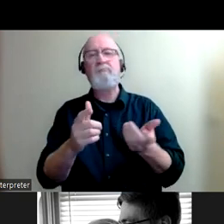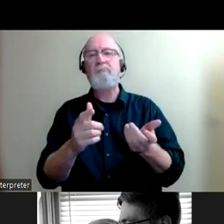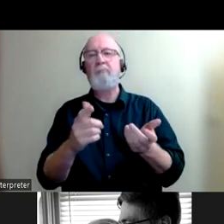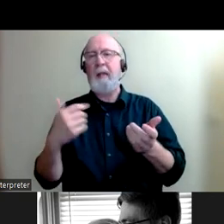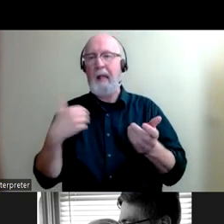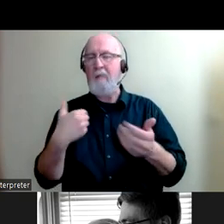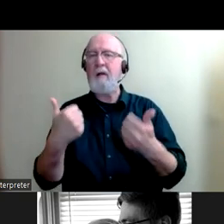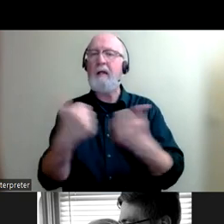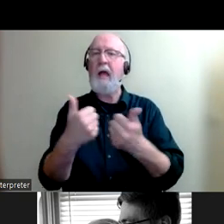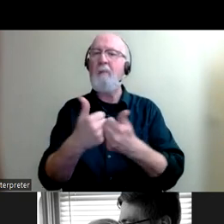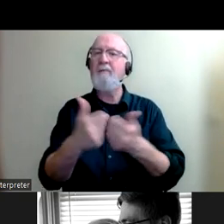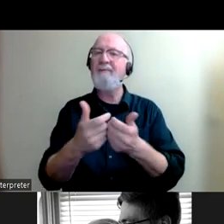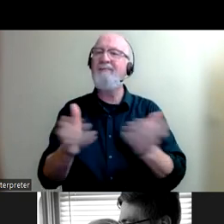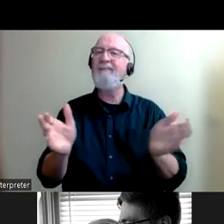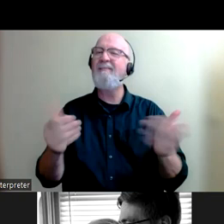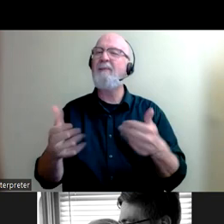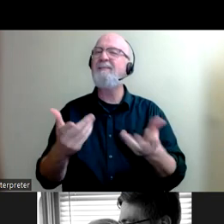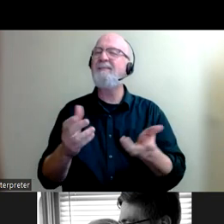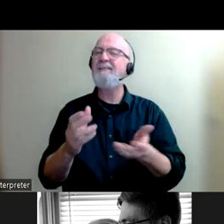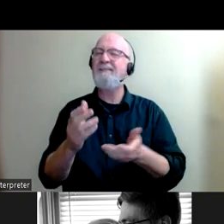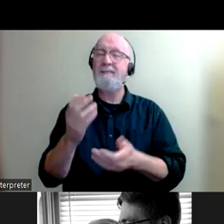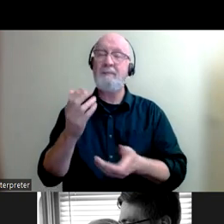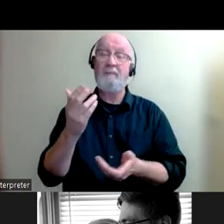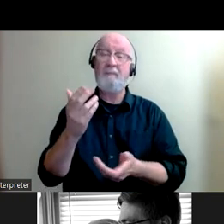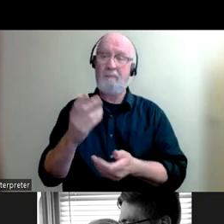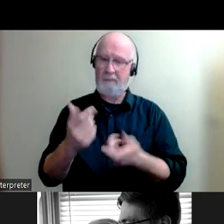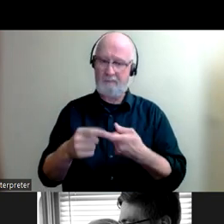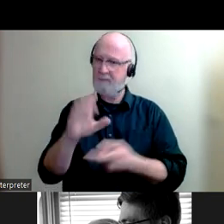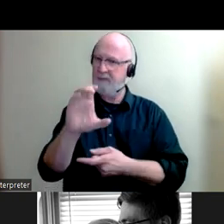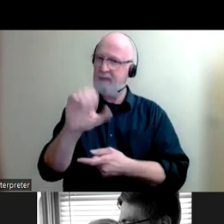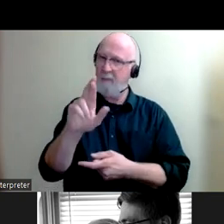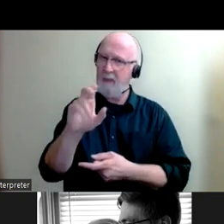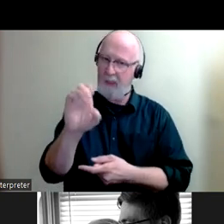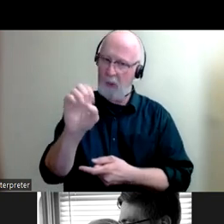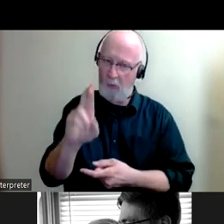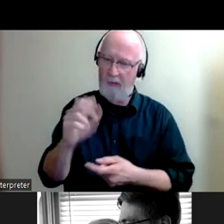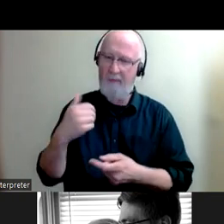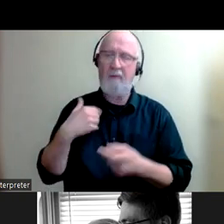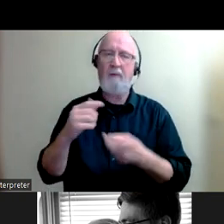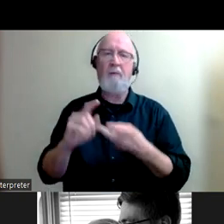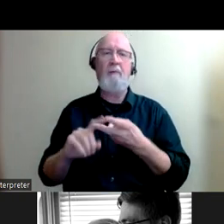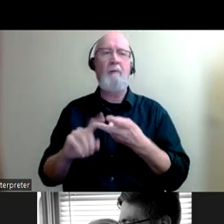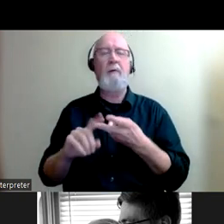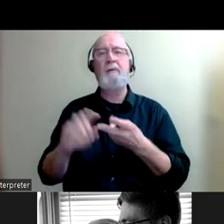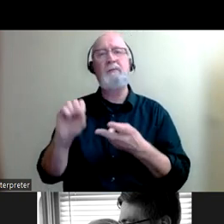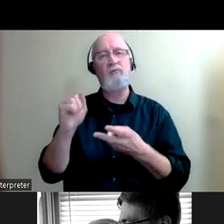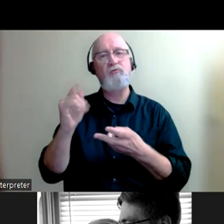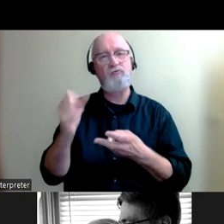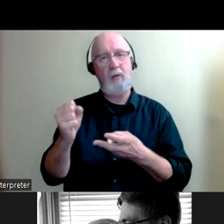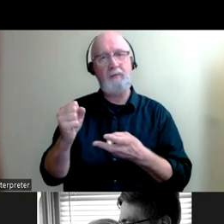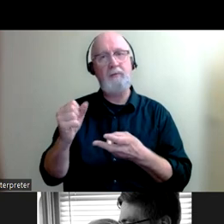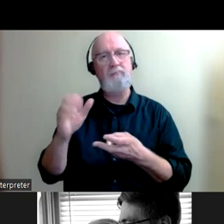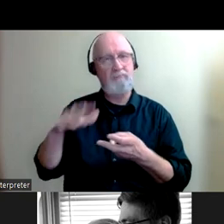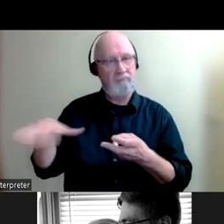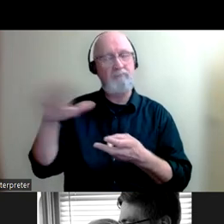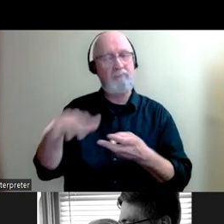in our branches. Right now, Carbonear has some board games. St. John's Public Libraries has